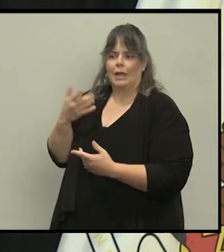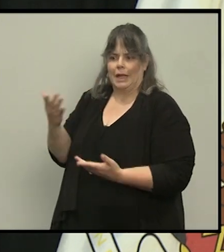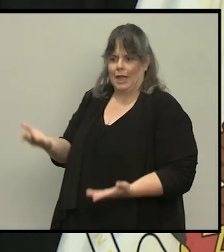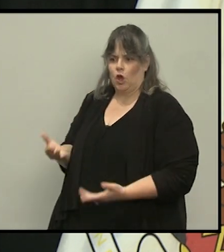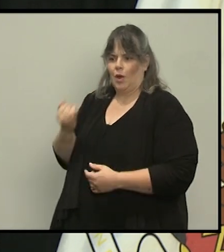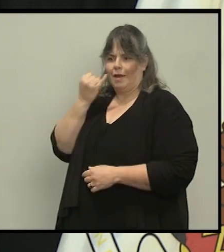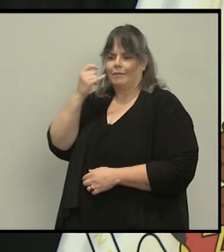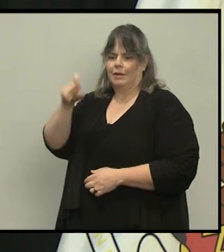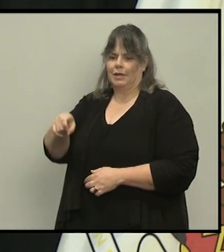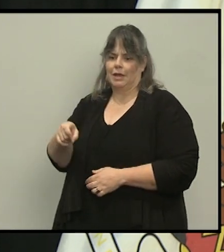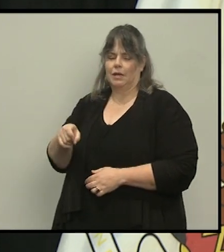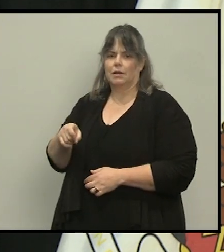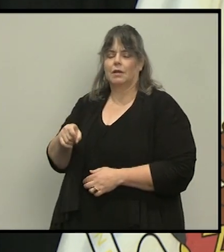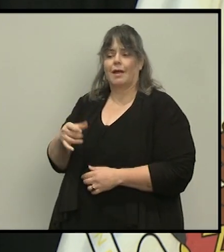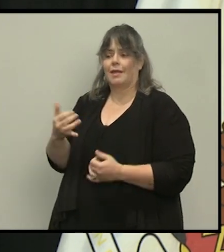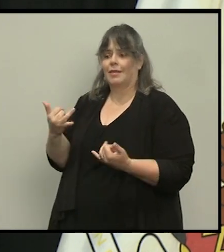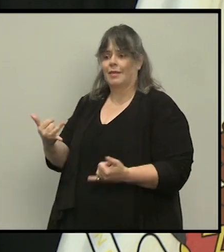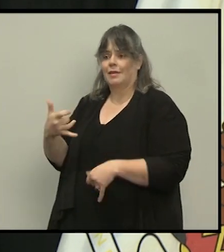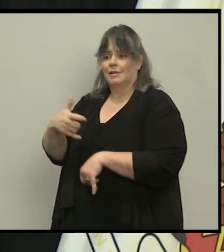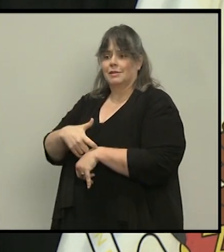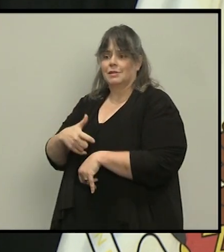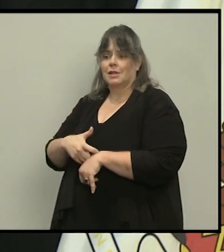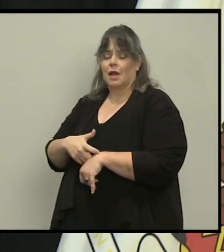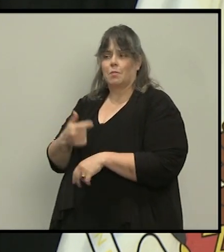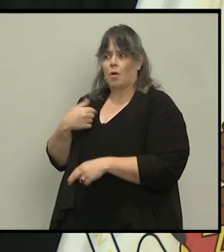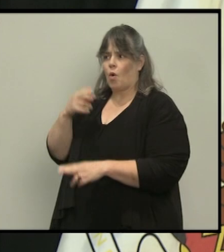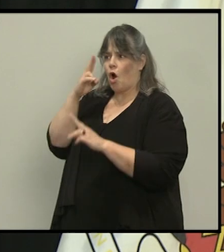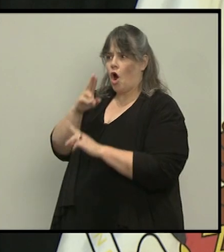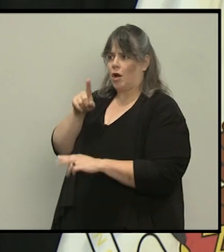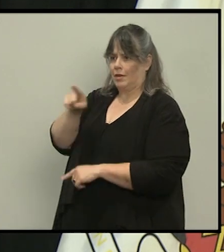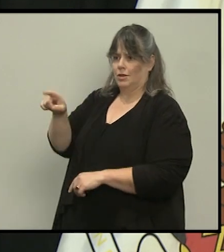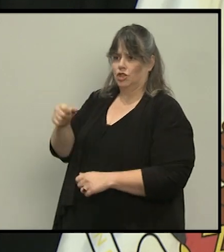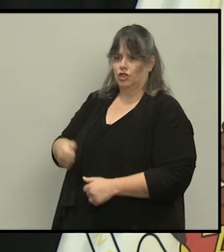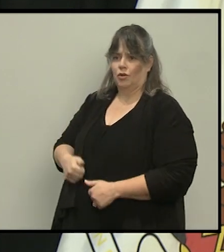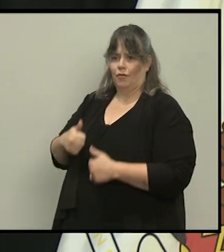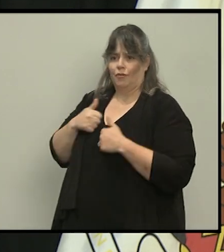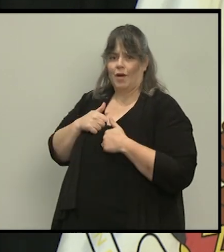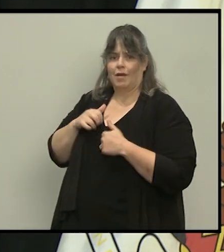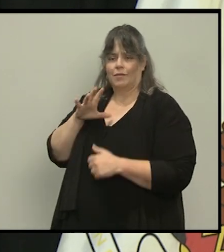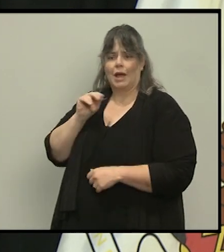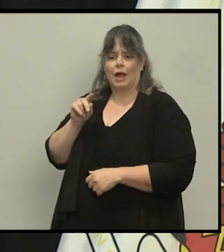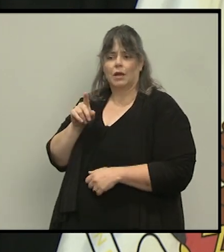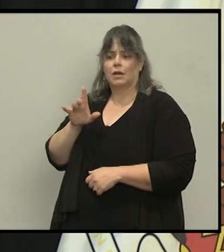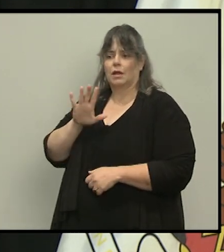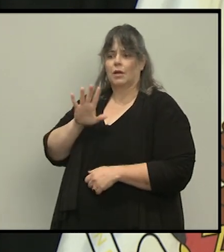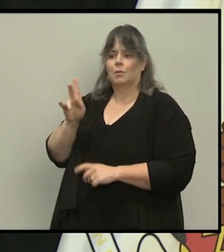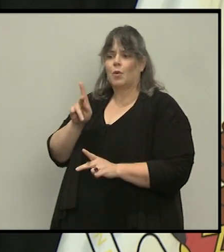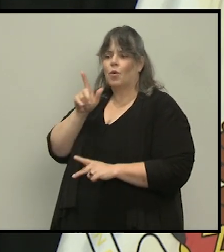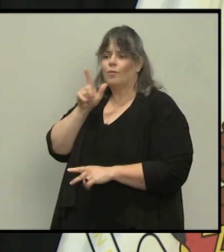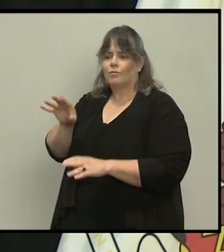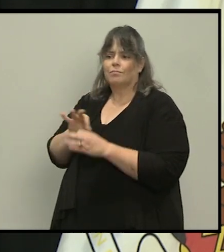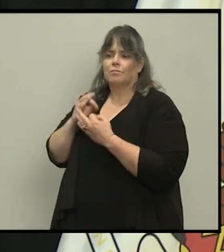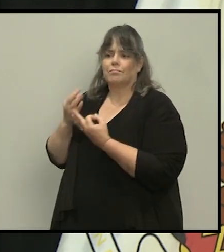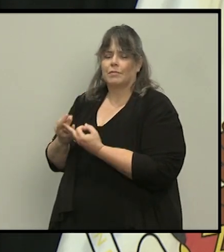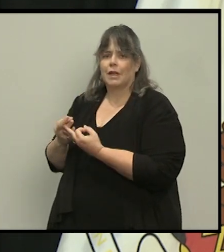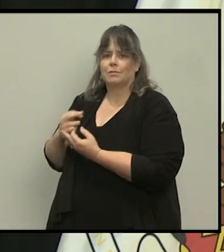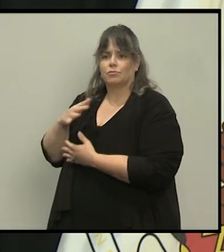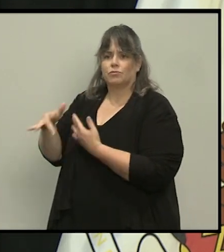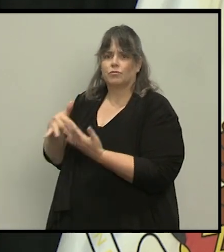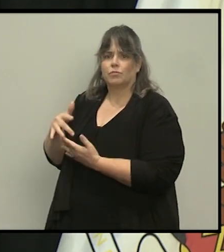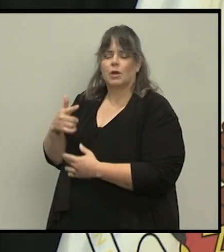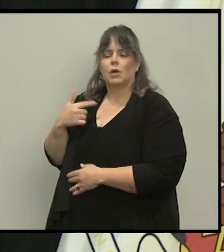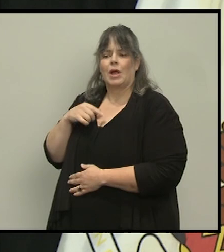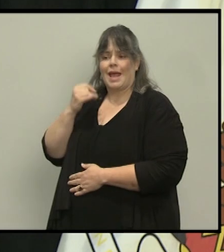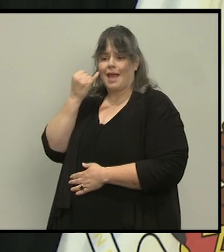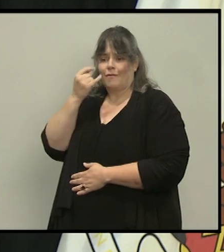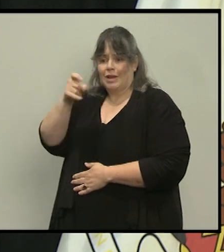us. It is a time where we honor the survivors and their loved ones, and truly, if you need us, we will be there, the City and County